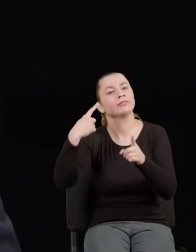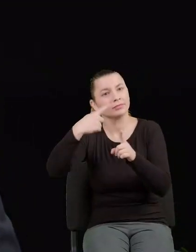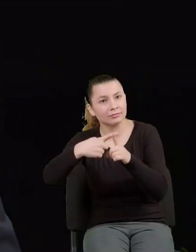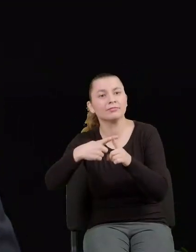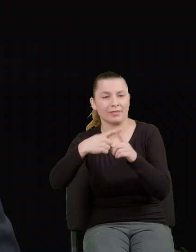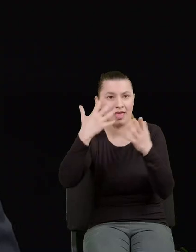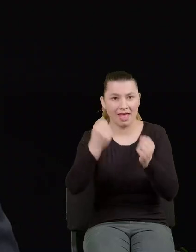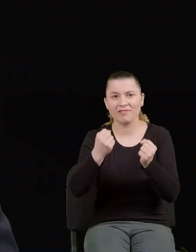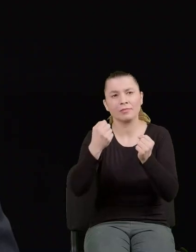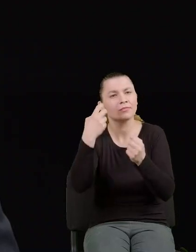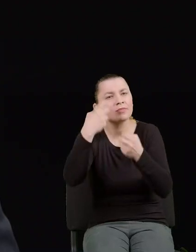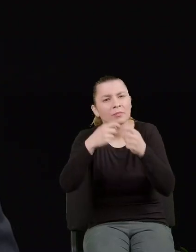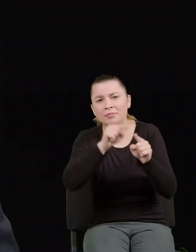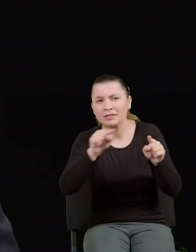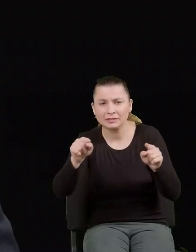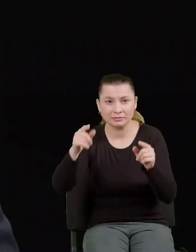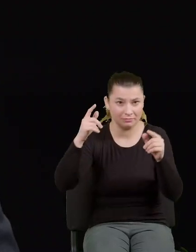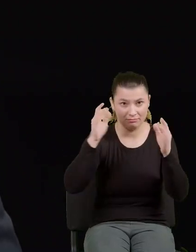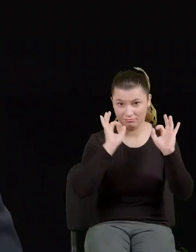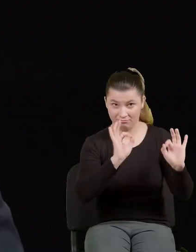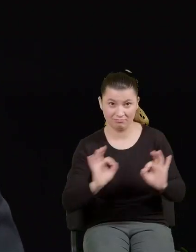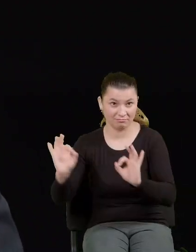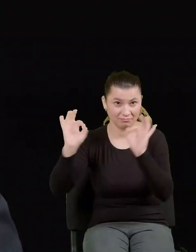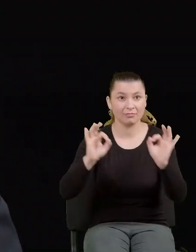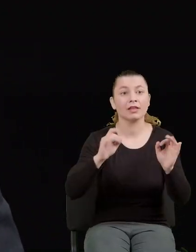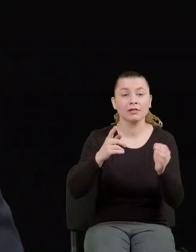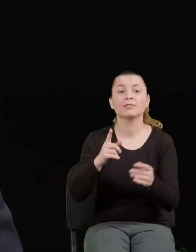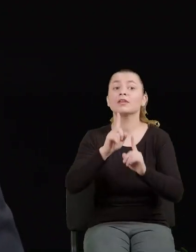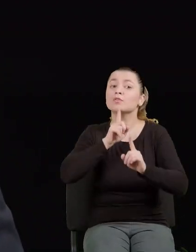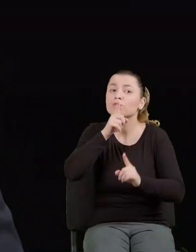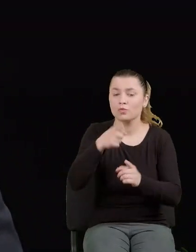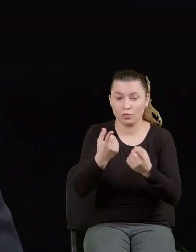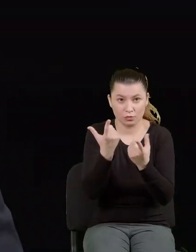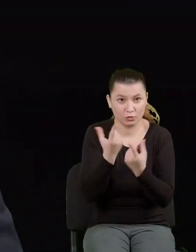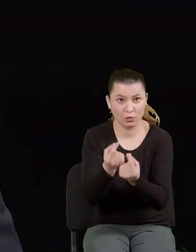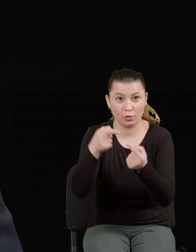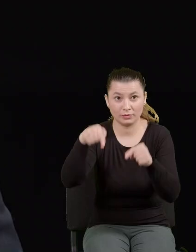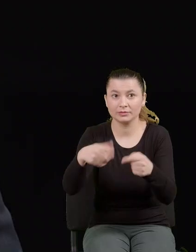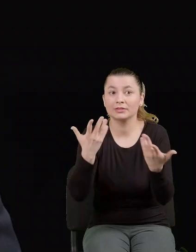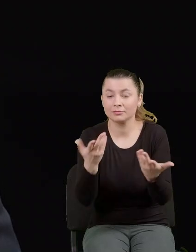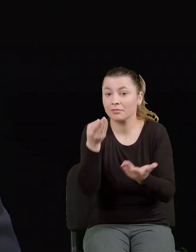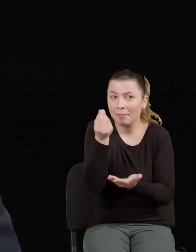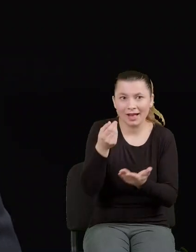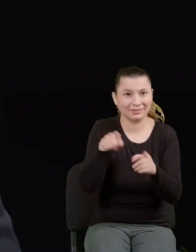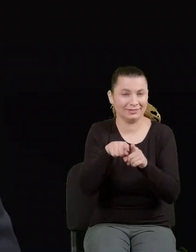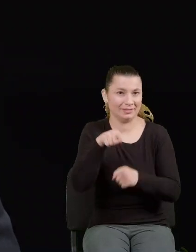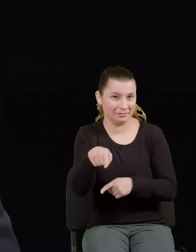being also cost effective, of course. So we think about connectivity,